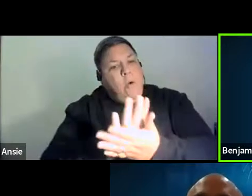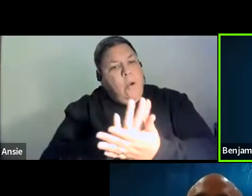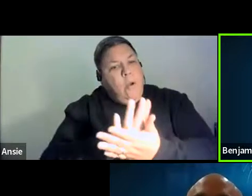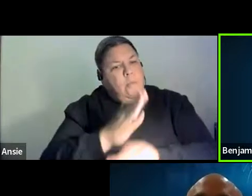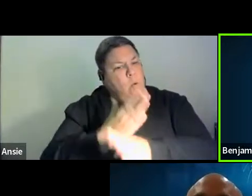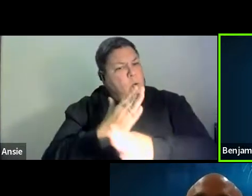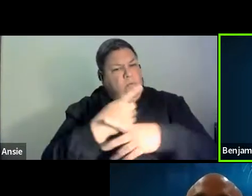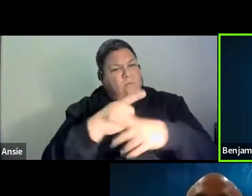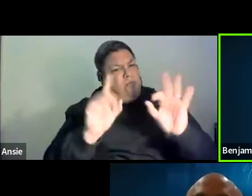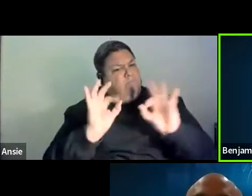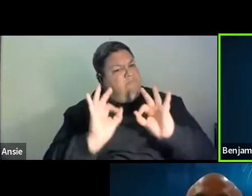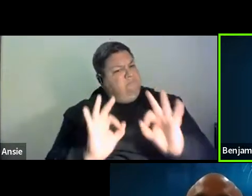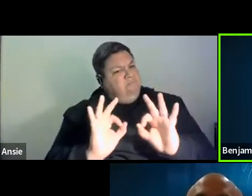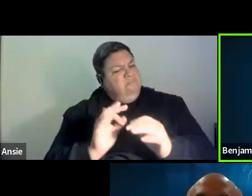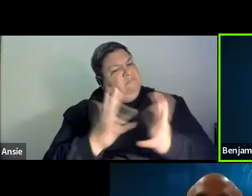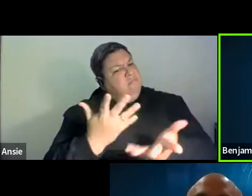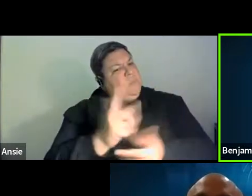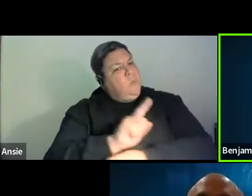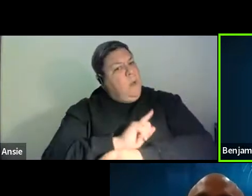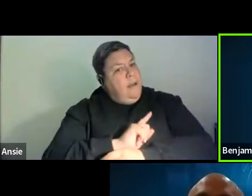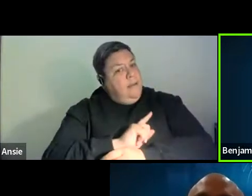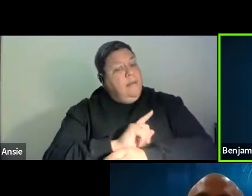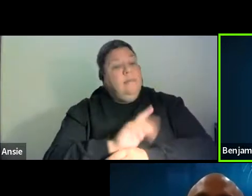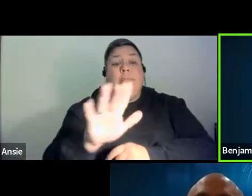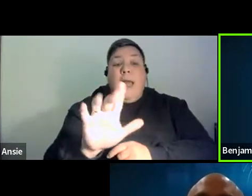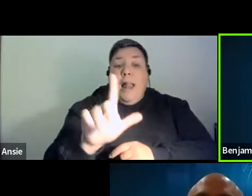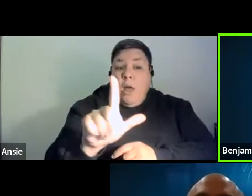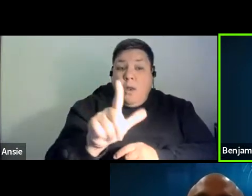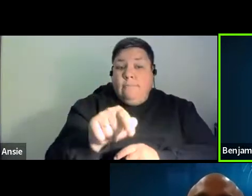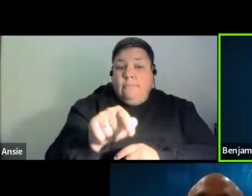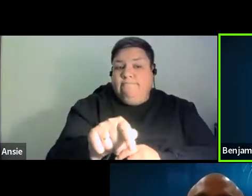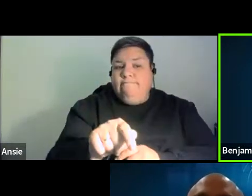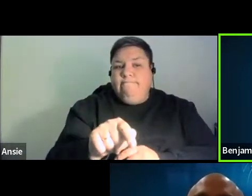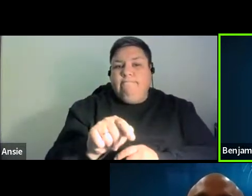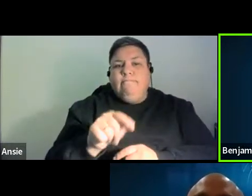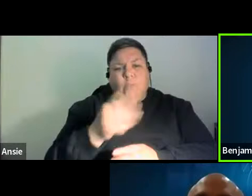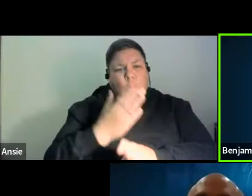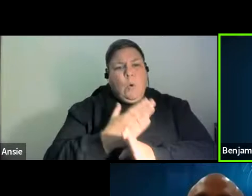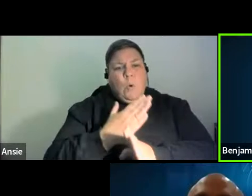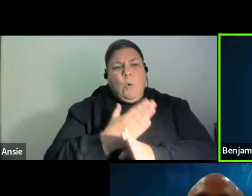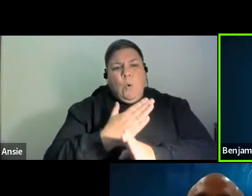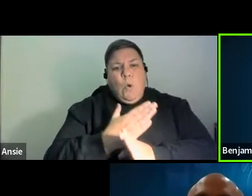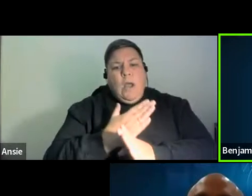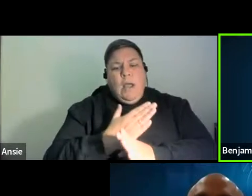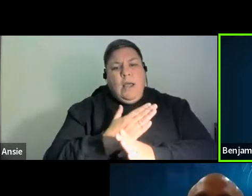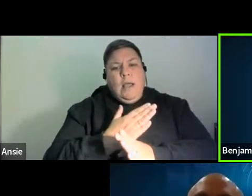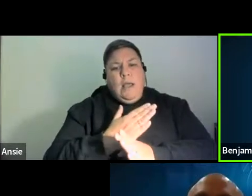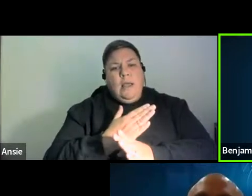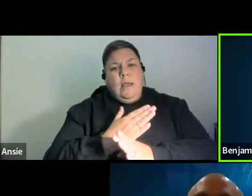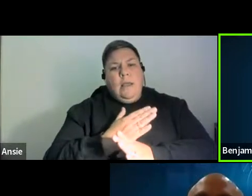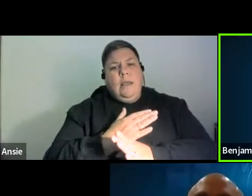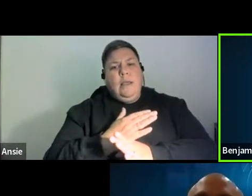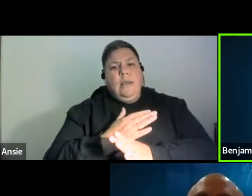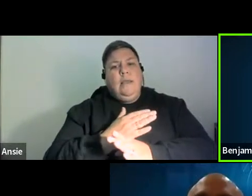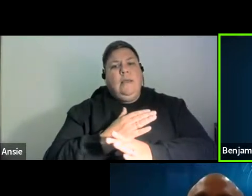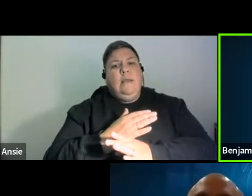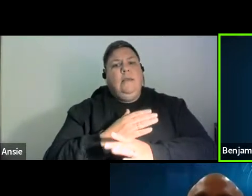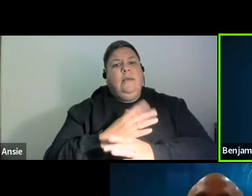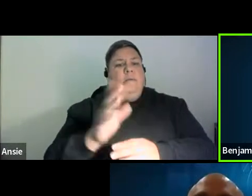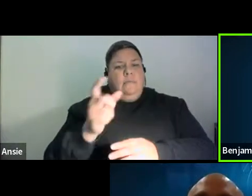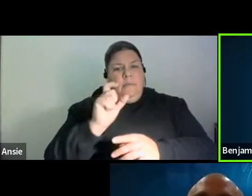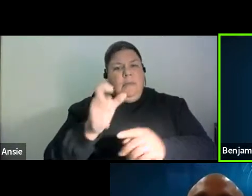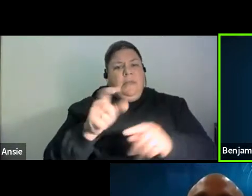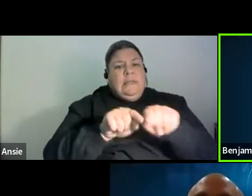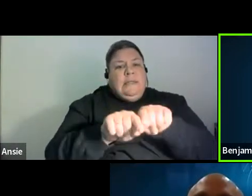let me maybe answer that. Leonie, I think it does work, and I think that there are many practitioners that can attest to